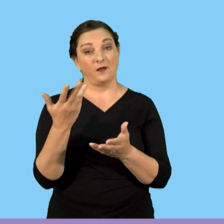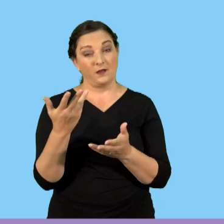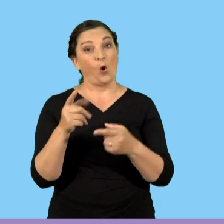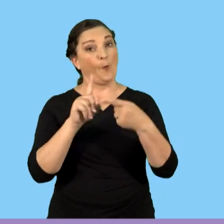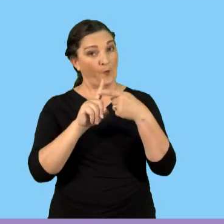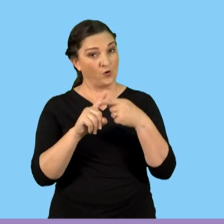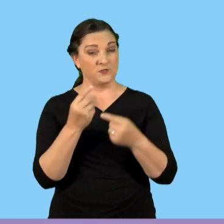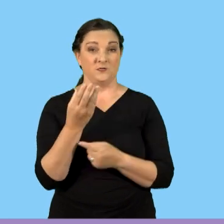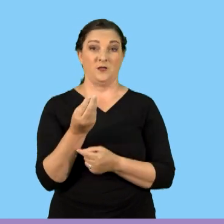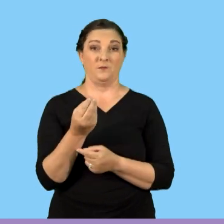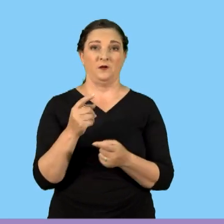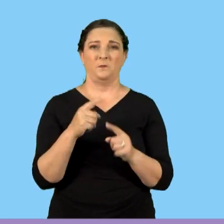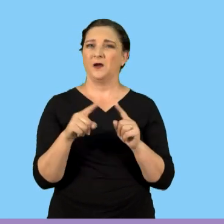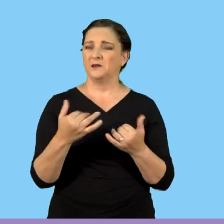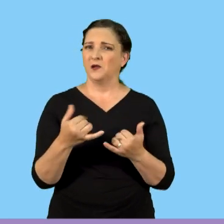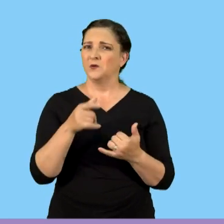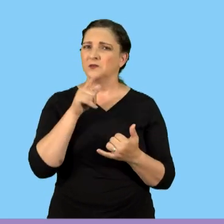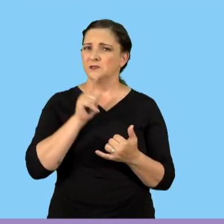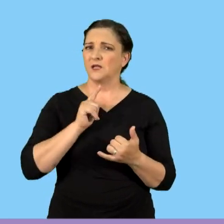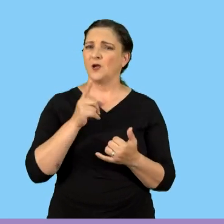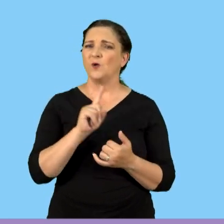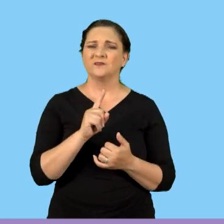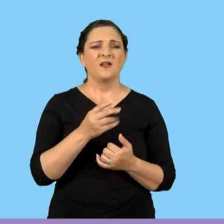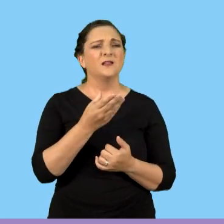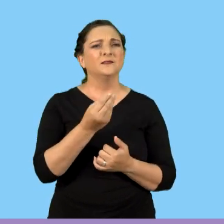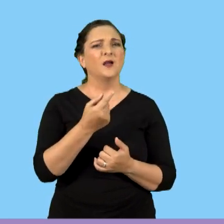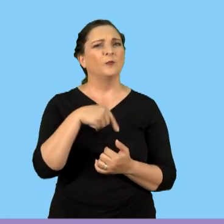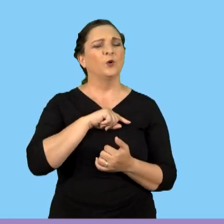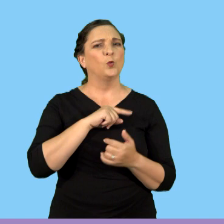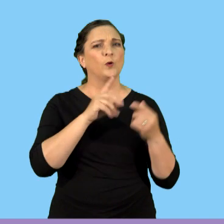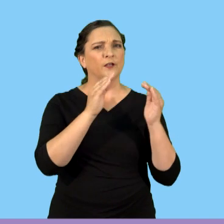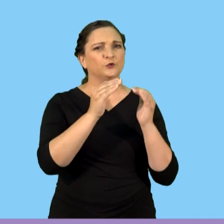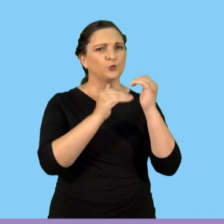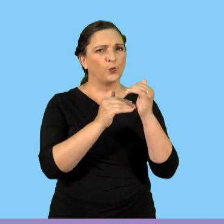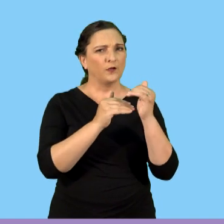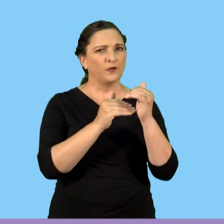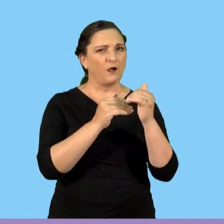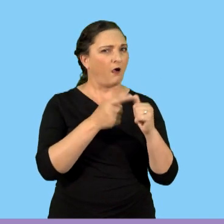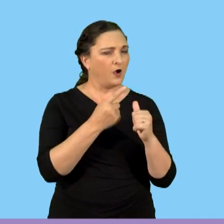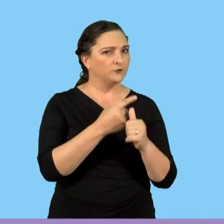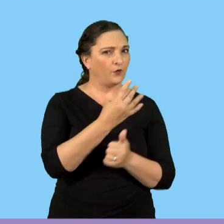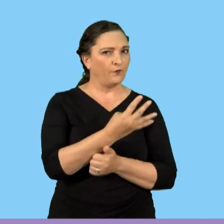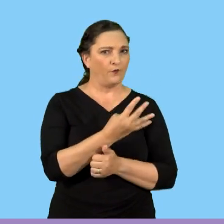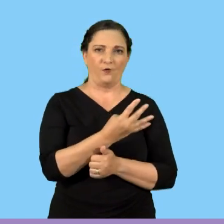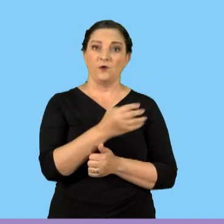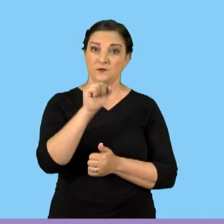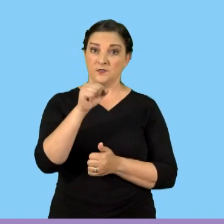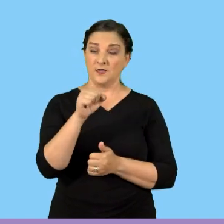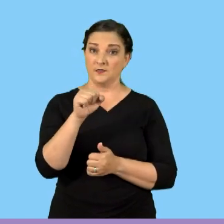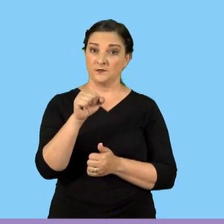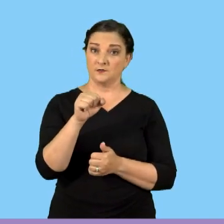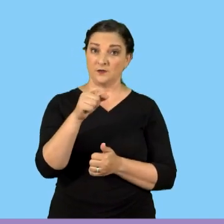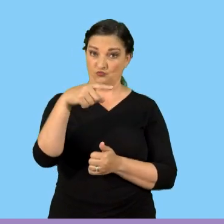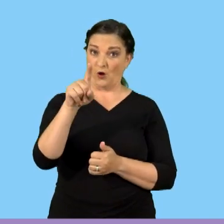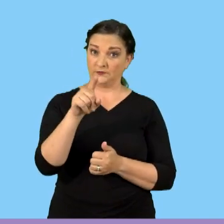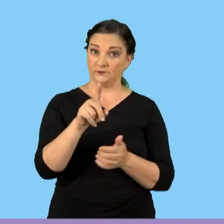and a positive number. In this case, when we said, what number do we square so that the answer is 4? Yes, you are correct